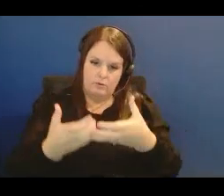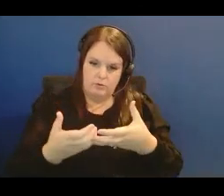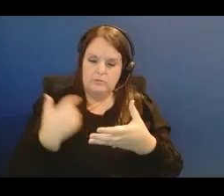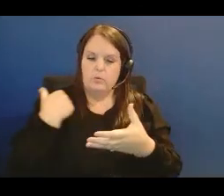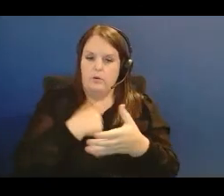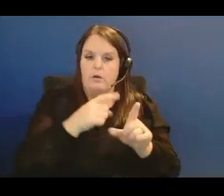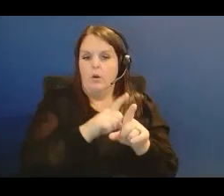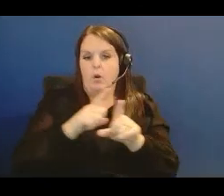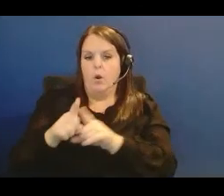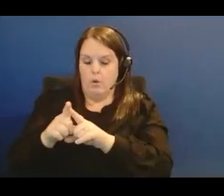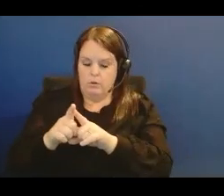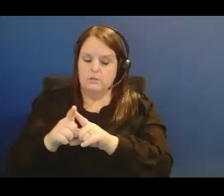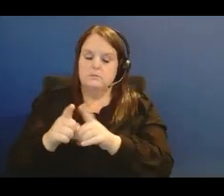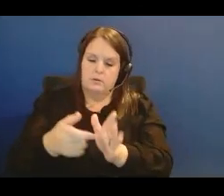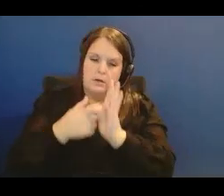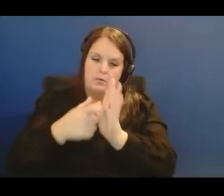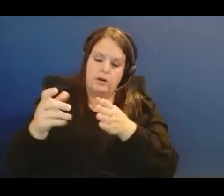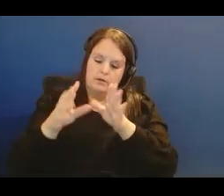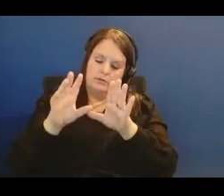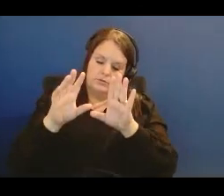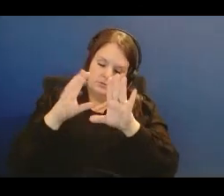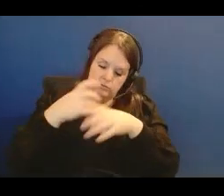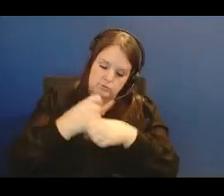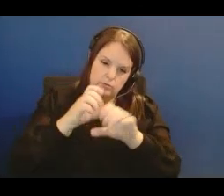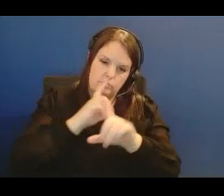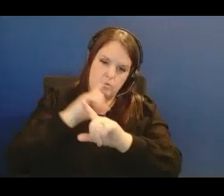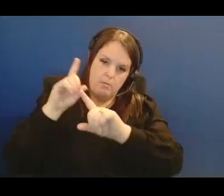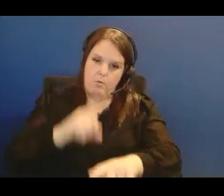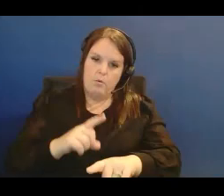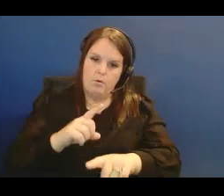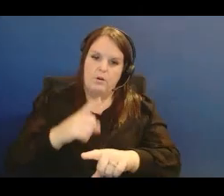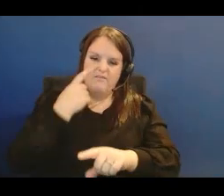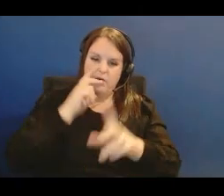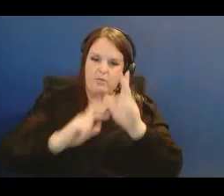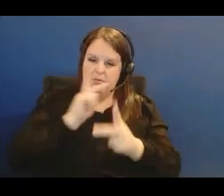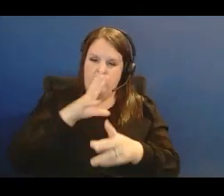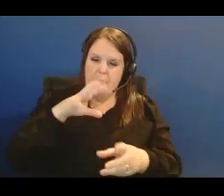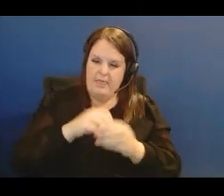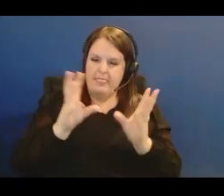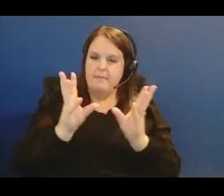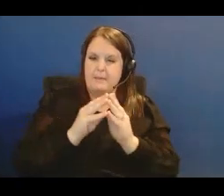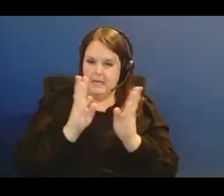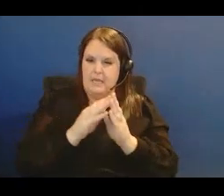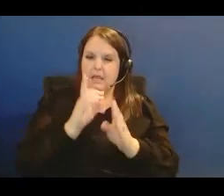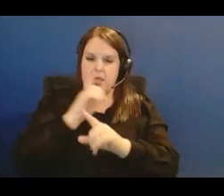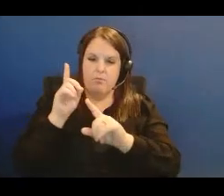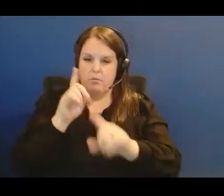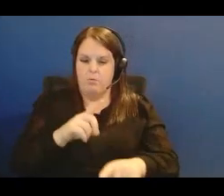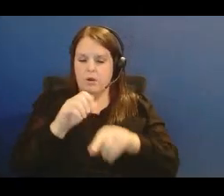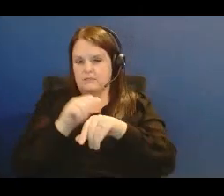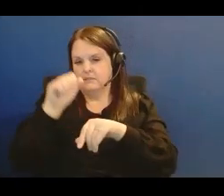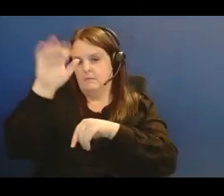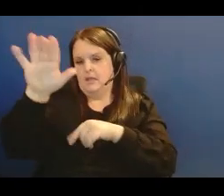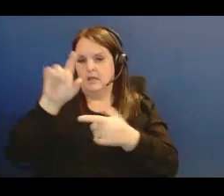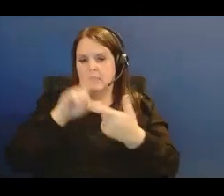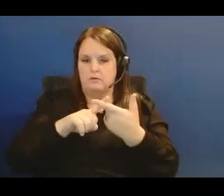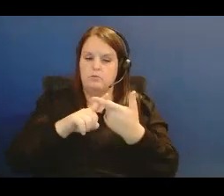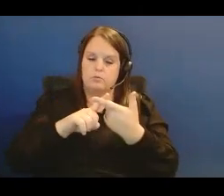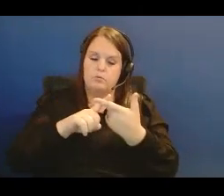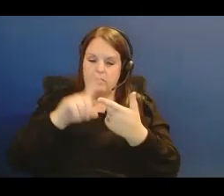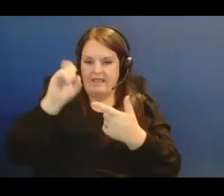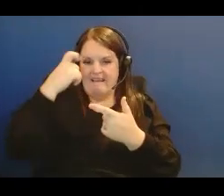required to extend and complete a report on behalf of those of the meeting. And this report is then submitted respectively to